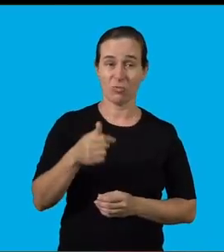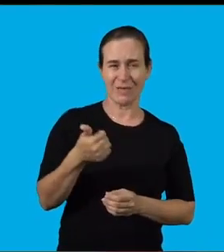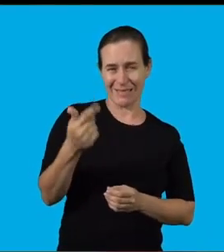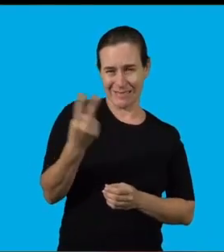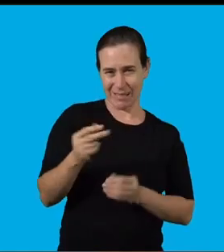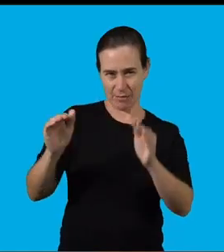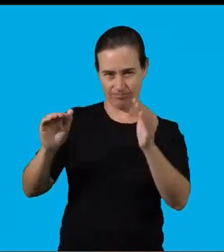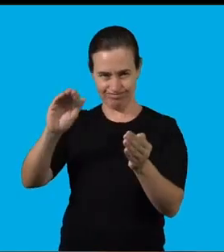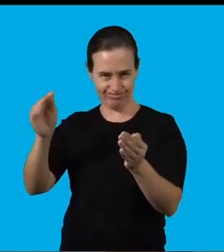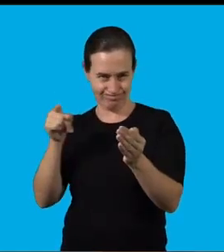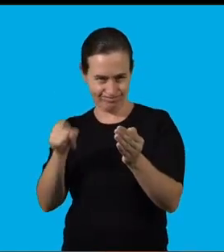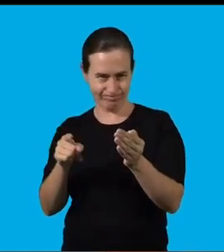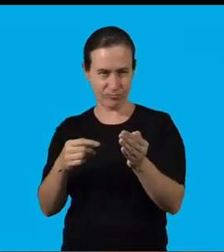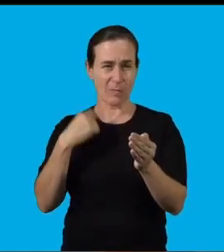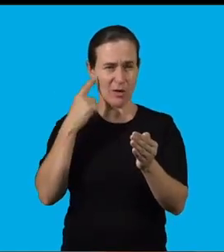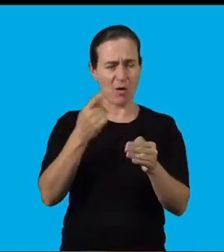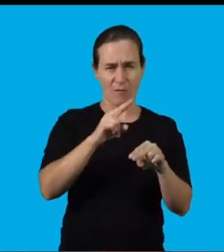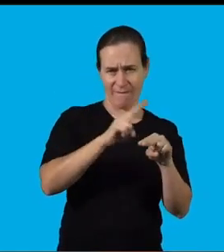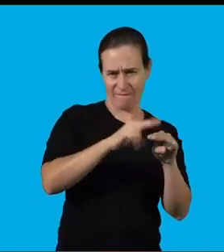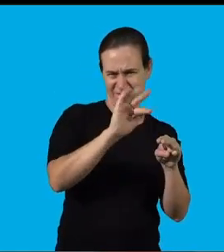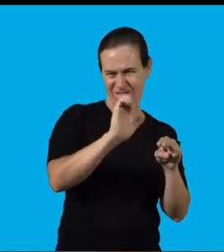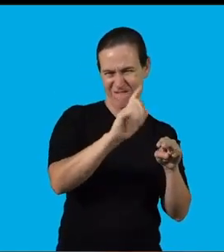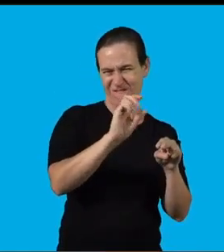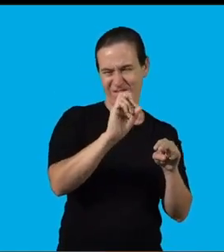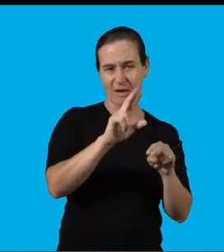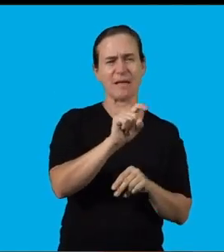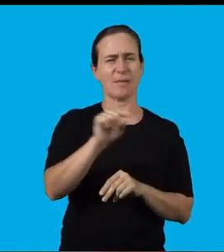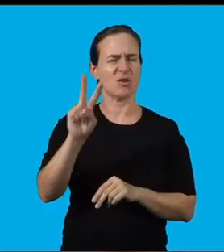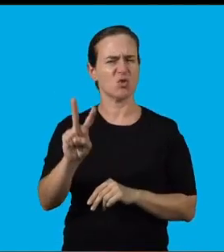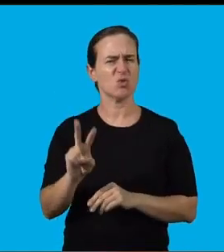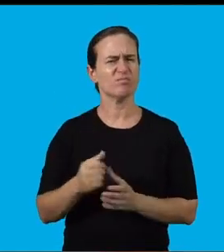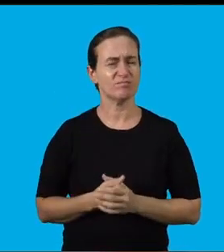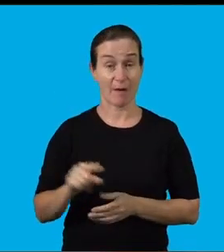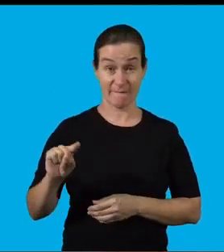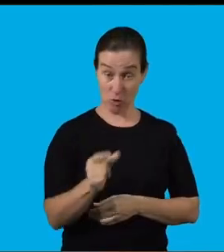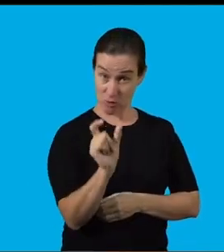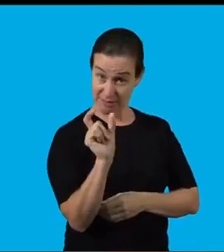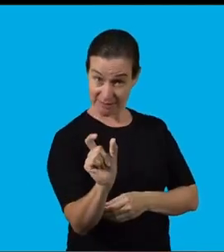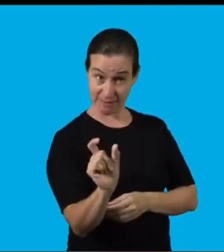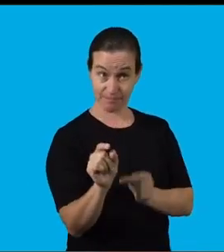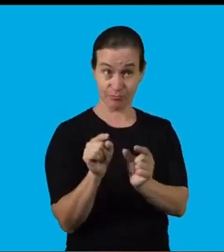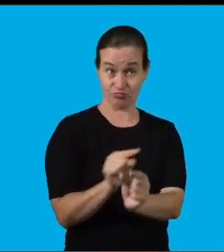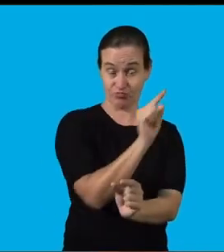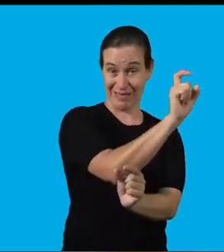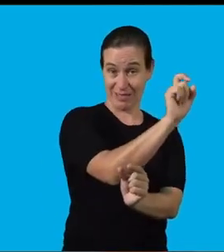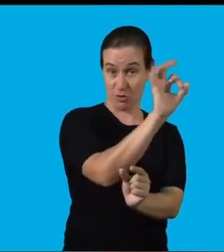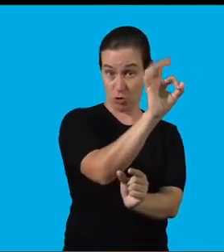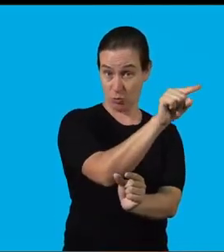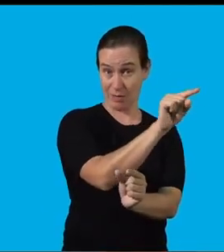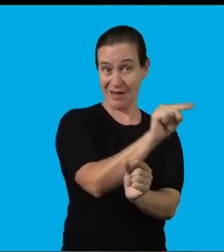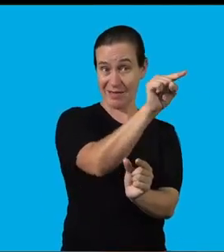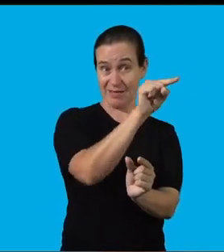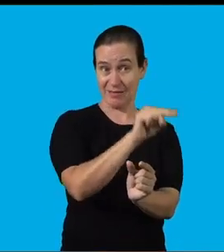this second bracket here, I know that my factor was x minus 2. How do I get these terms? To get the first term, we take the x